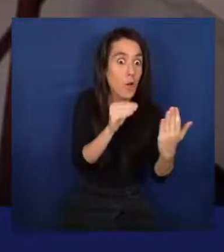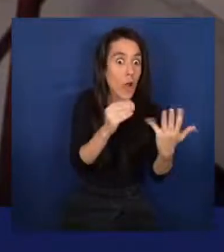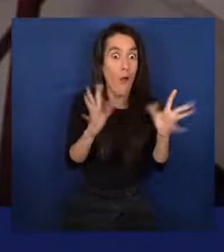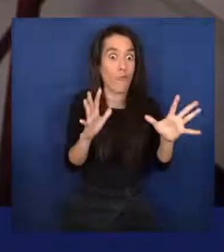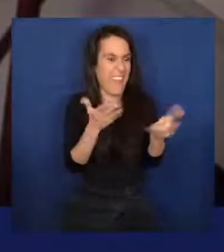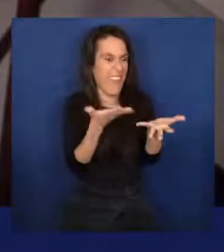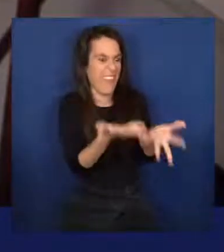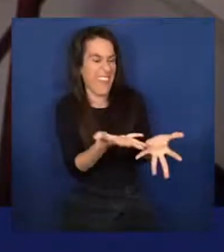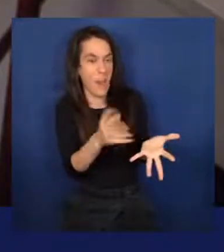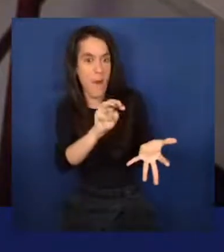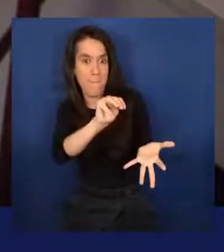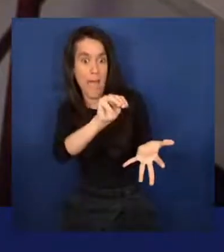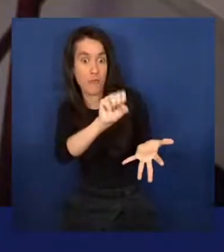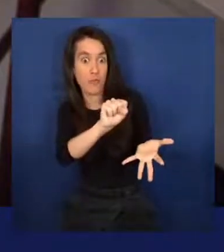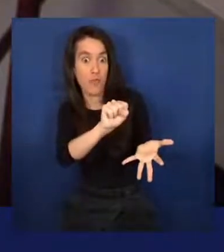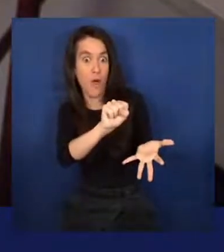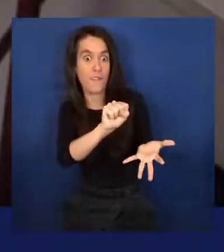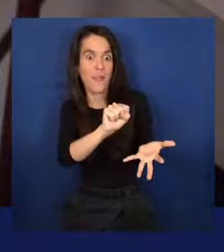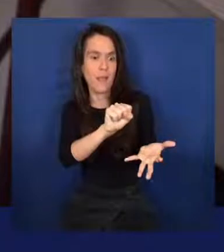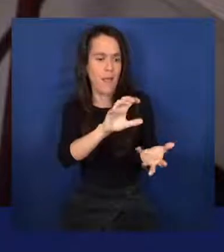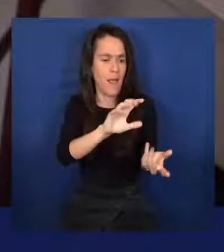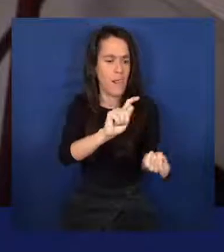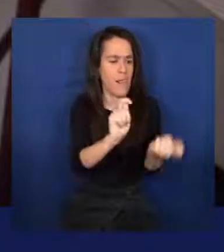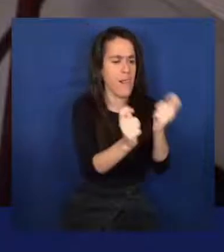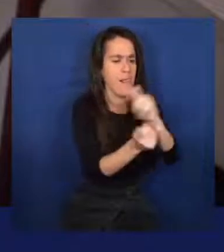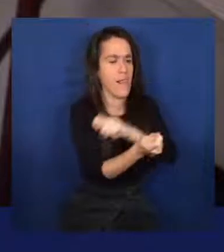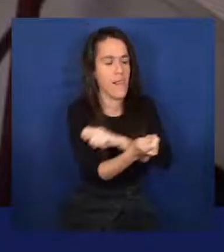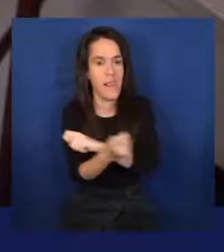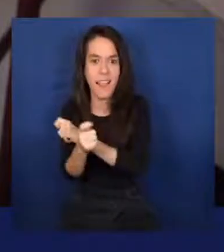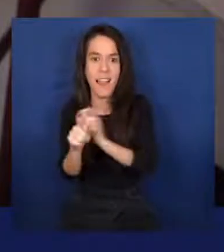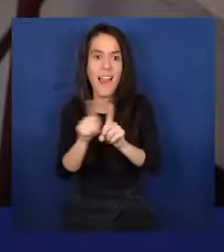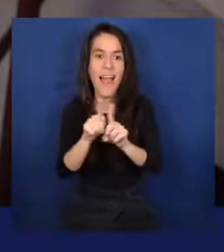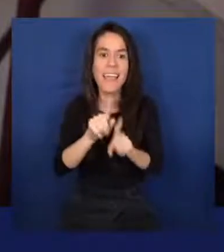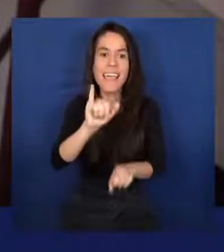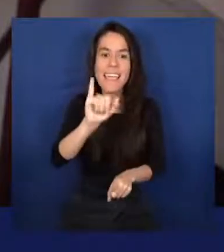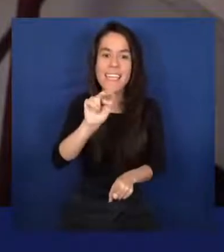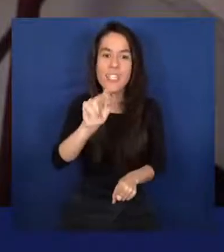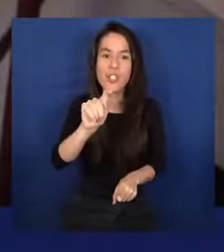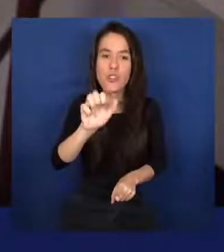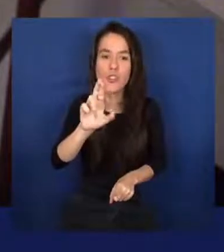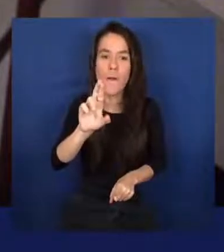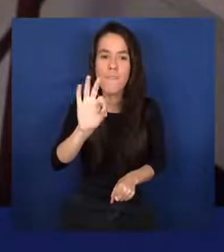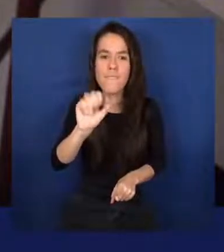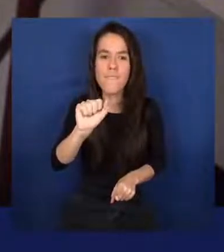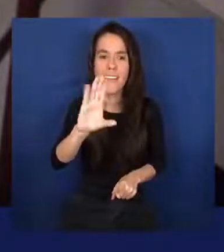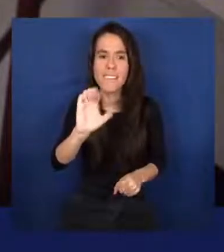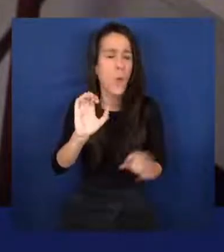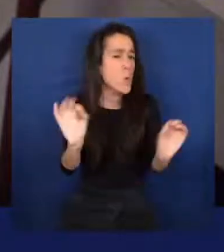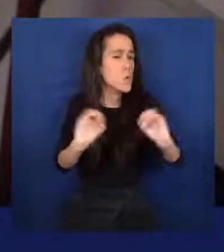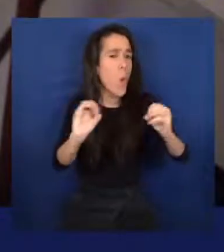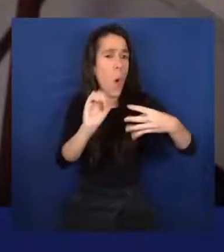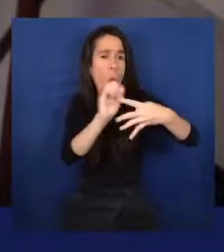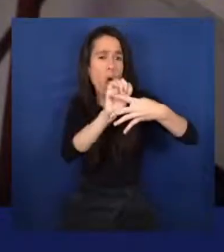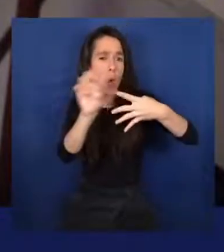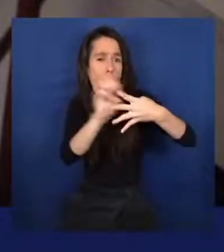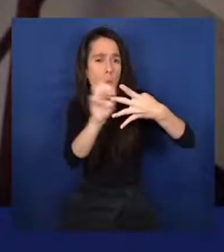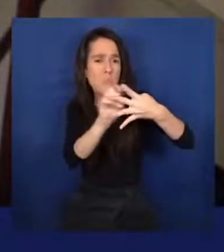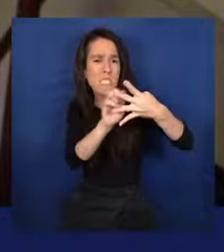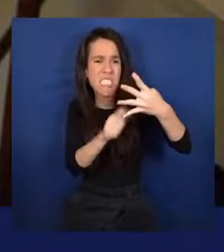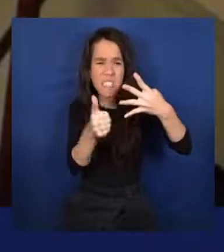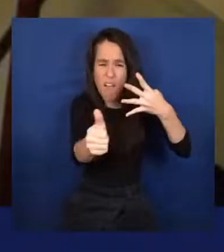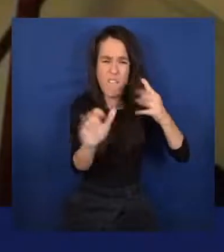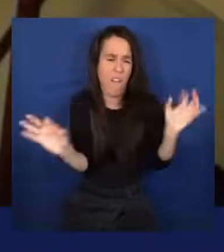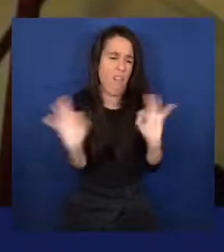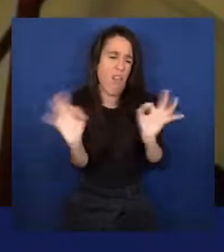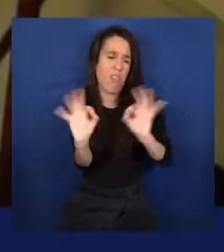as an interface. So you don't have to code. You can just upload images. We will see that later on. And you will get